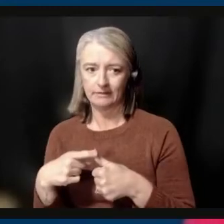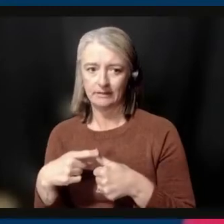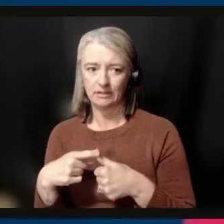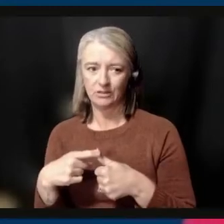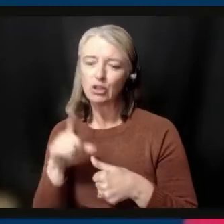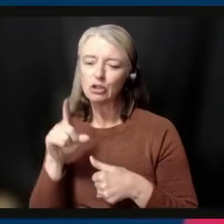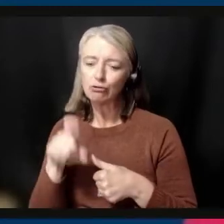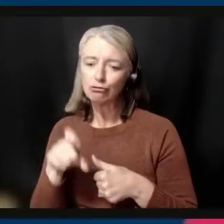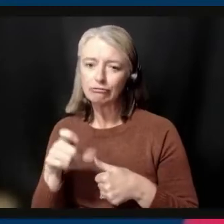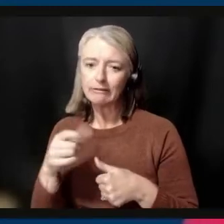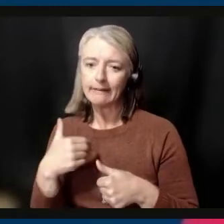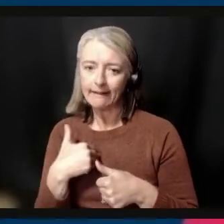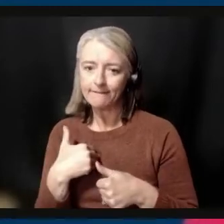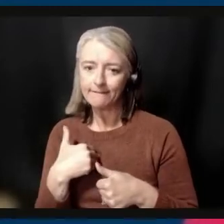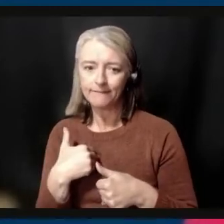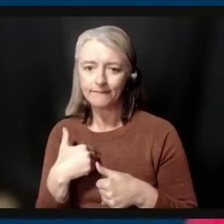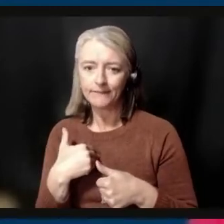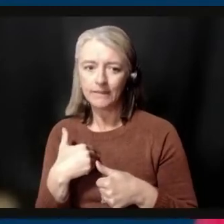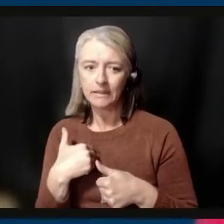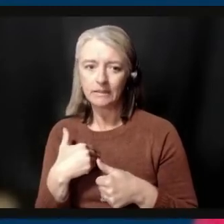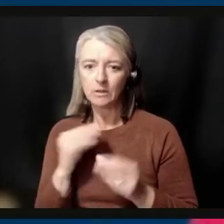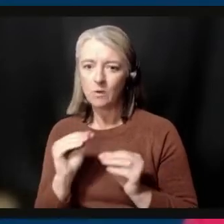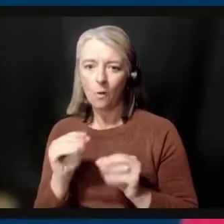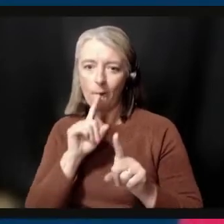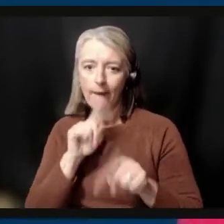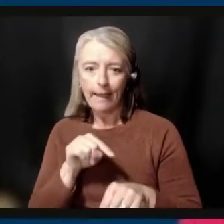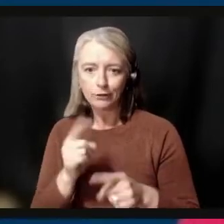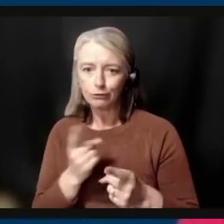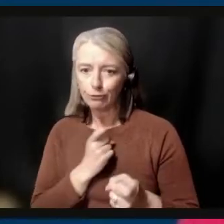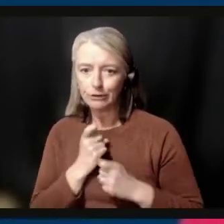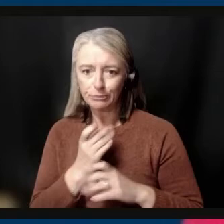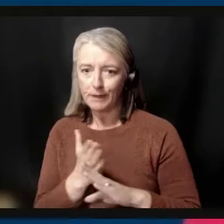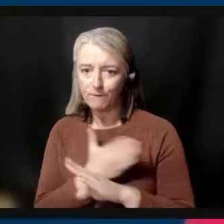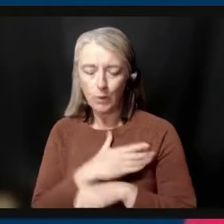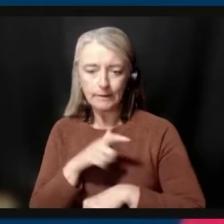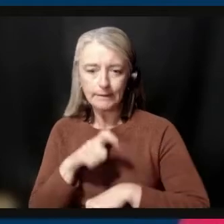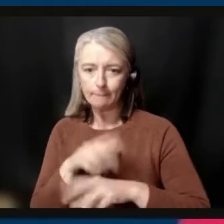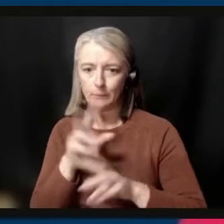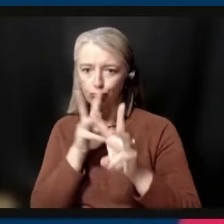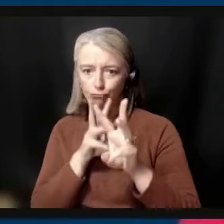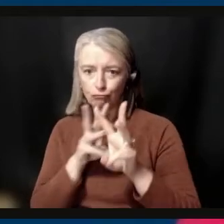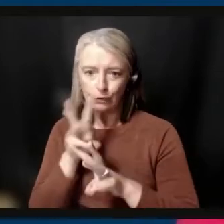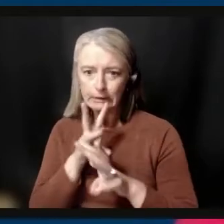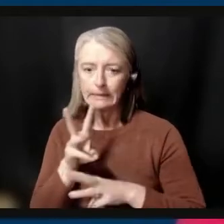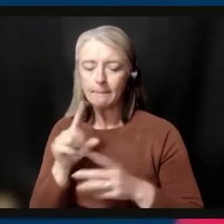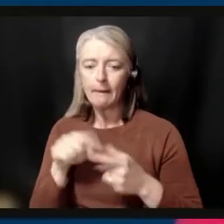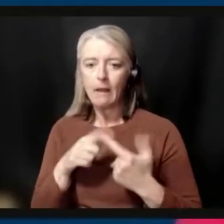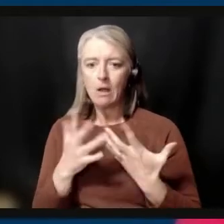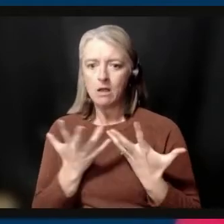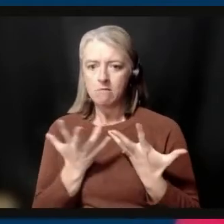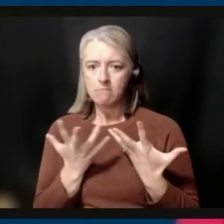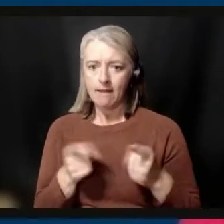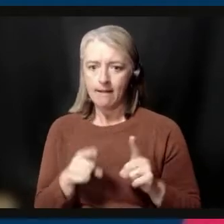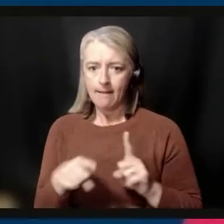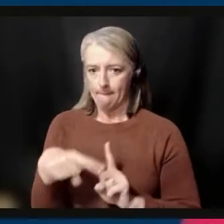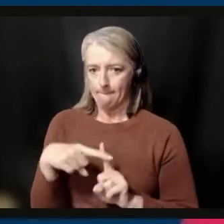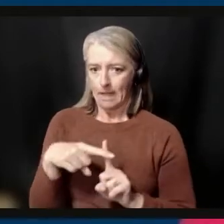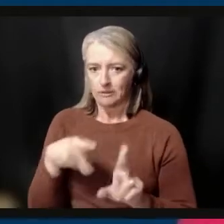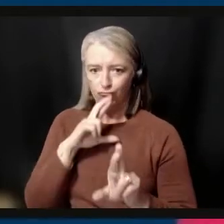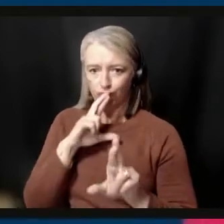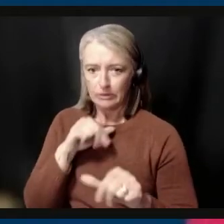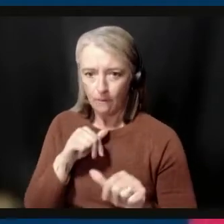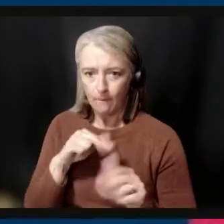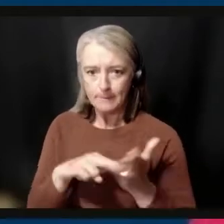because I didn't have any questions answered ahead of time. So I was worried about, what would a positive test result mean for